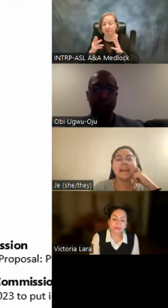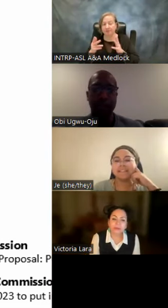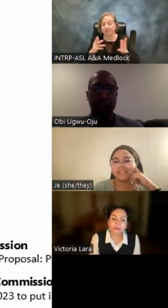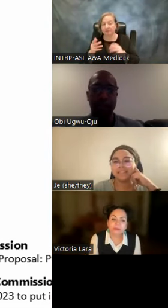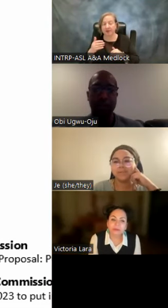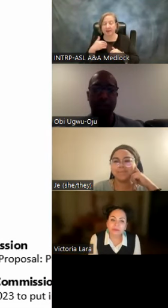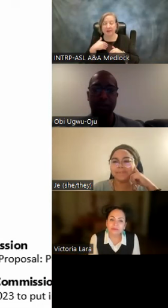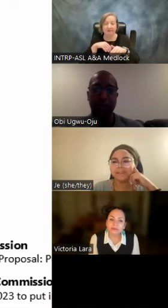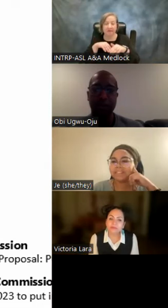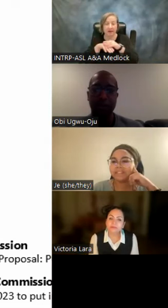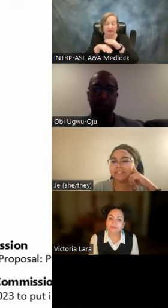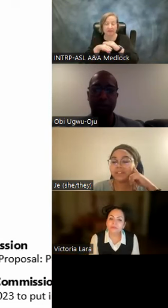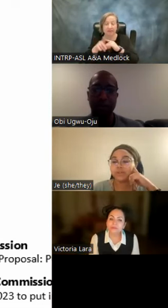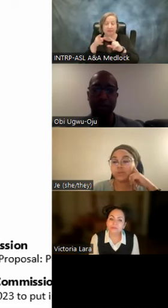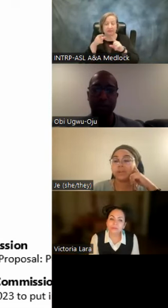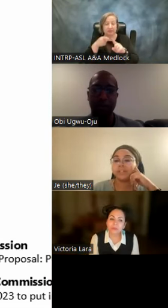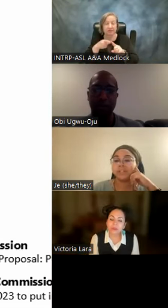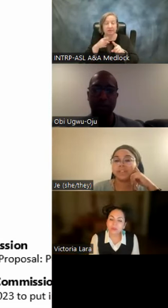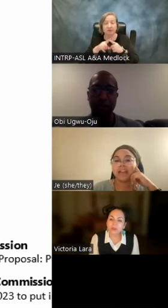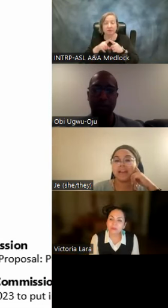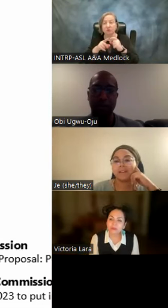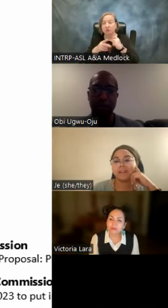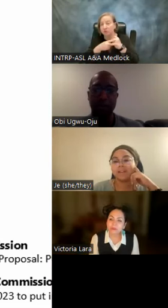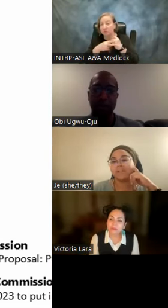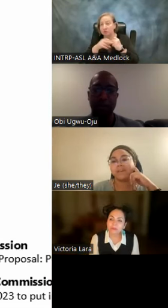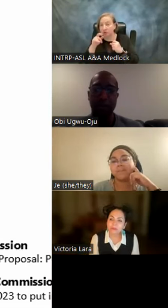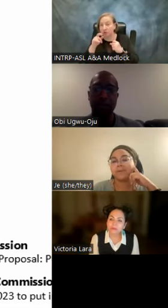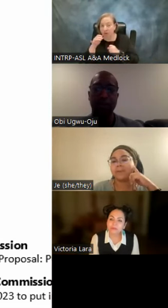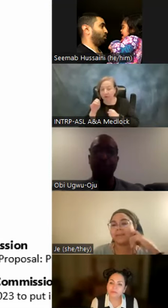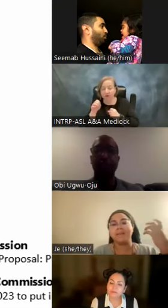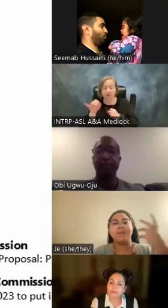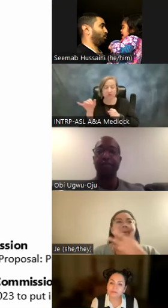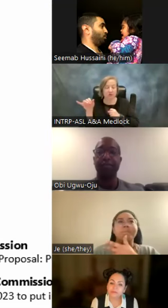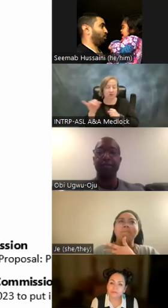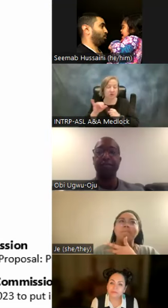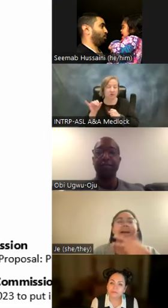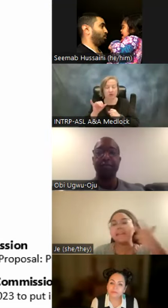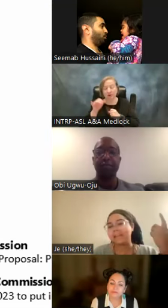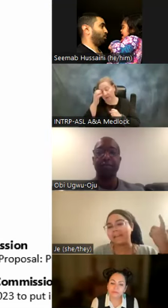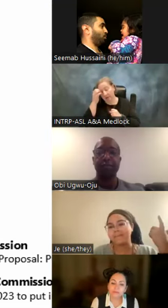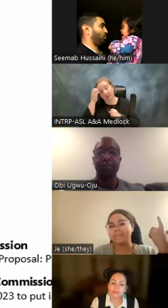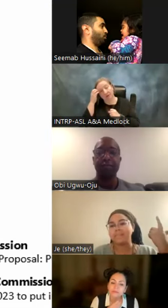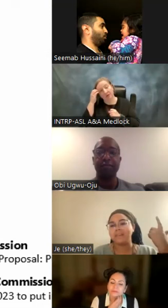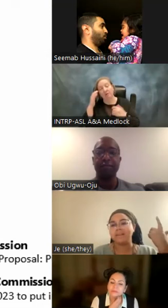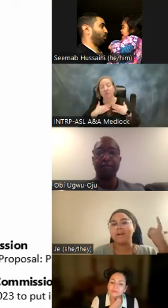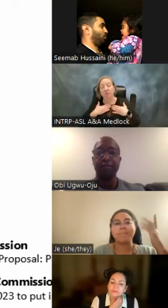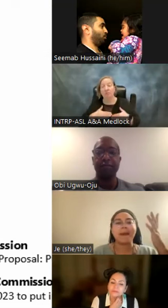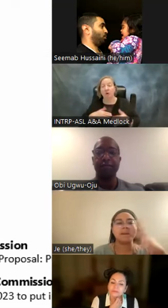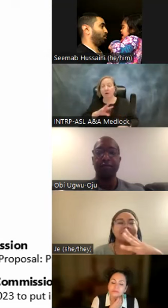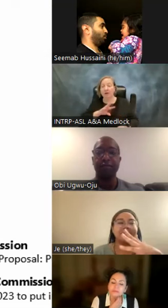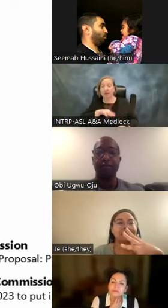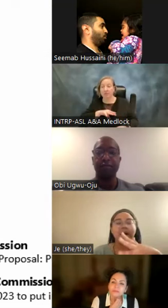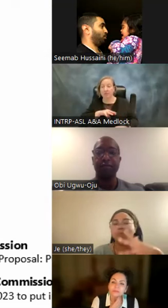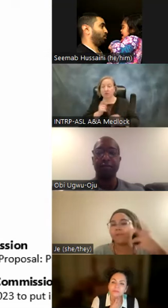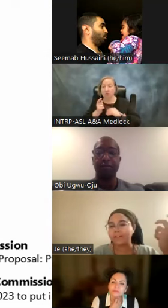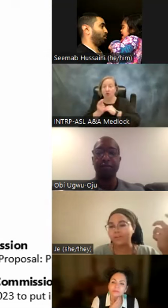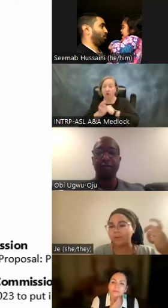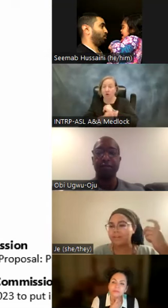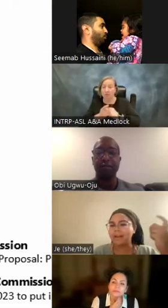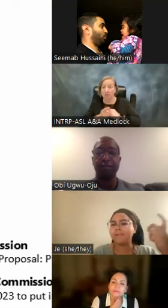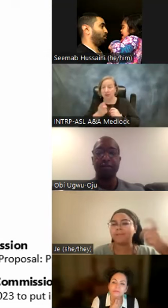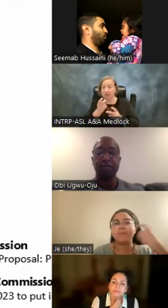like access specifically to like storage, like having, for example, like body cams like automatically